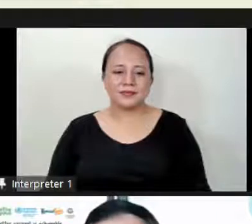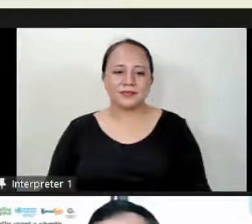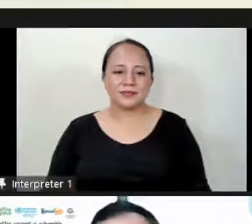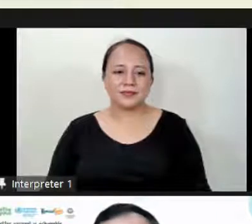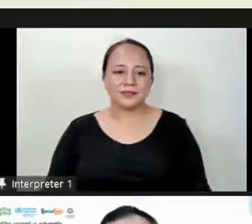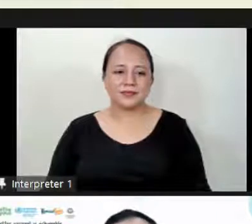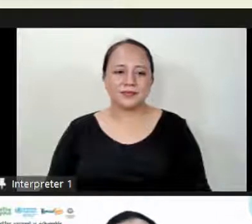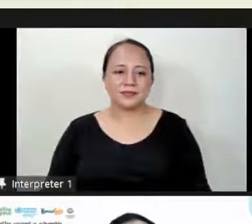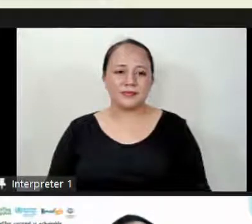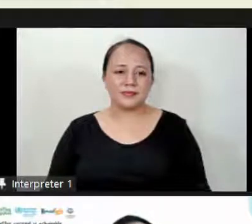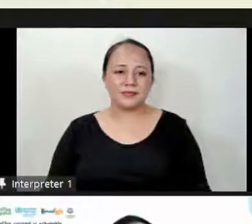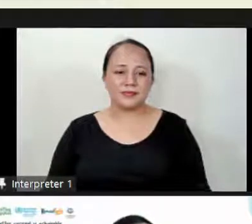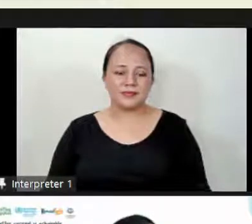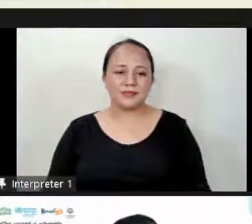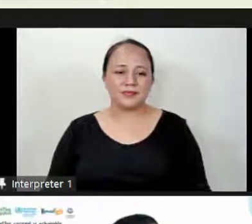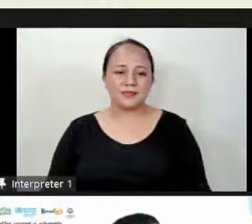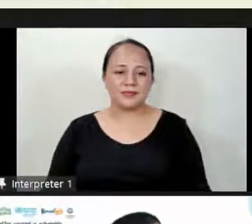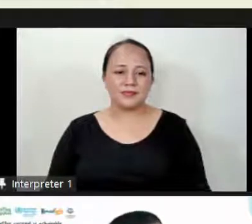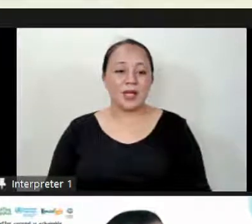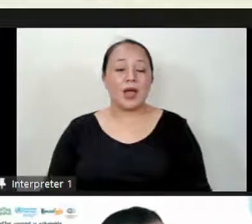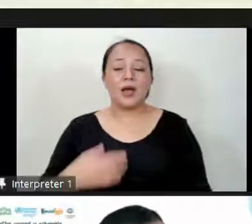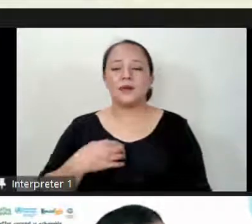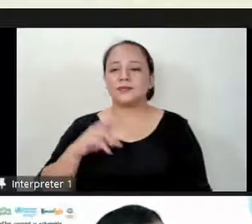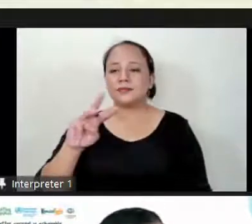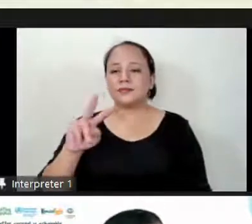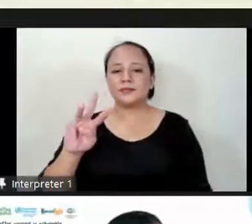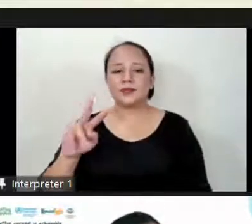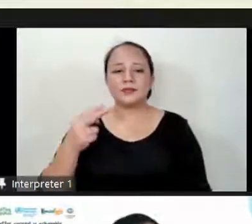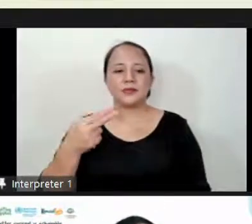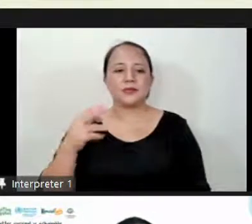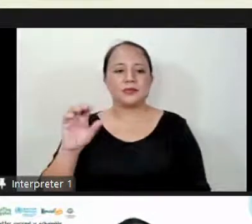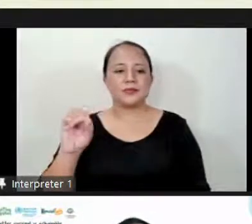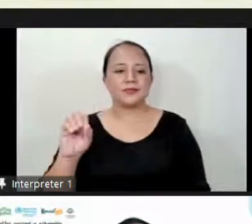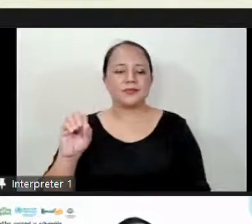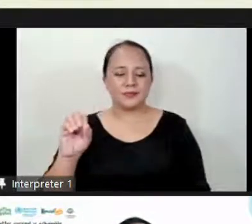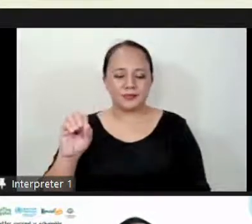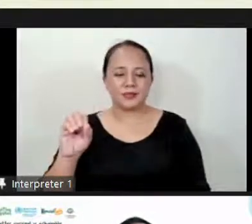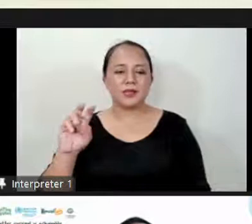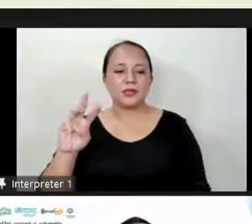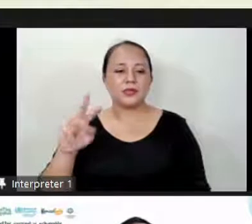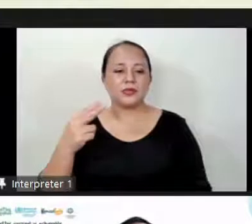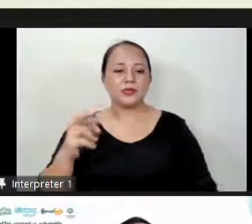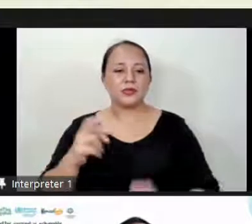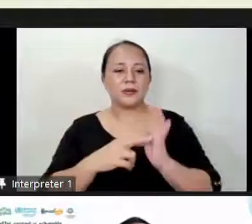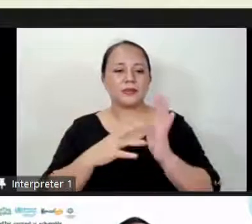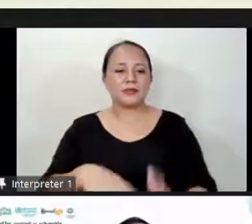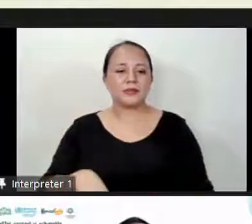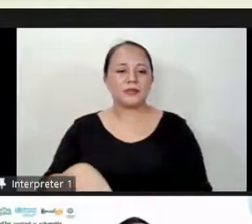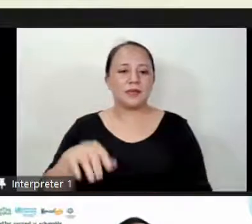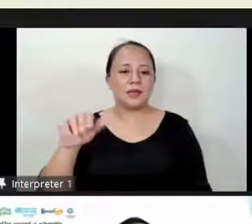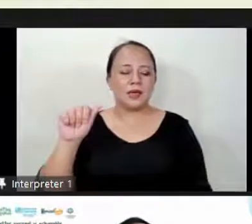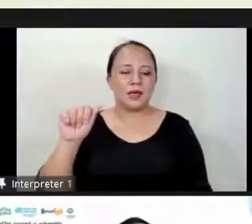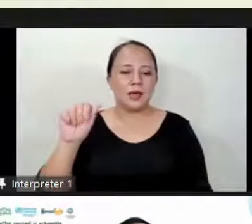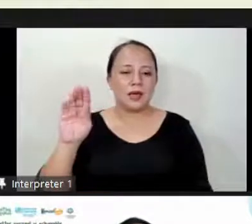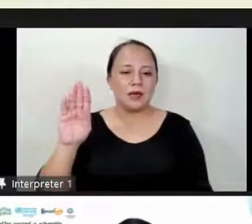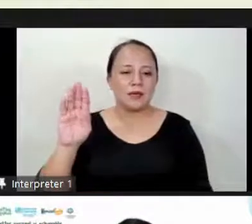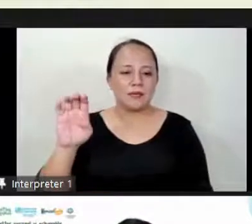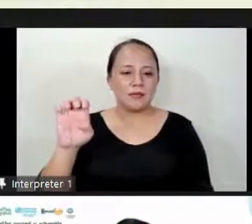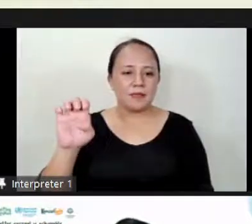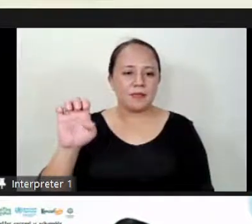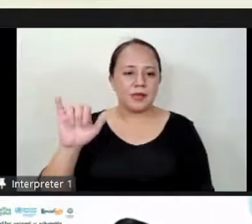Abiyansinghe, WHO representative in the Philippines World Health Organization. Dr.